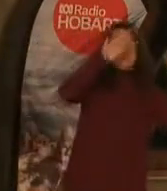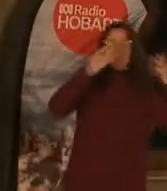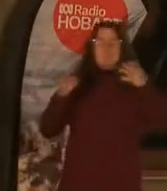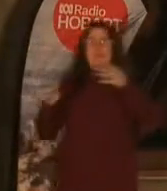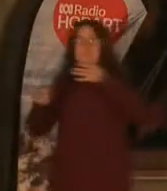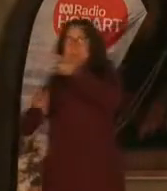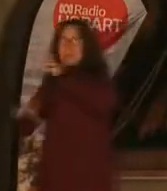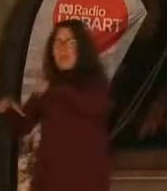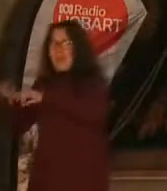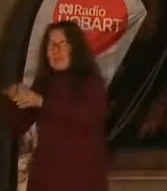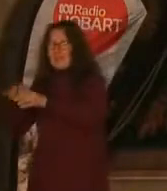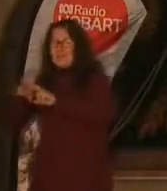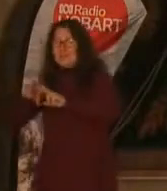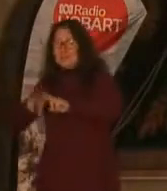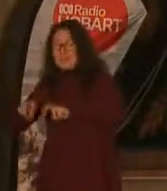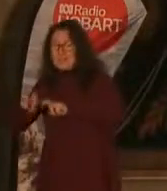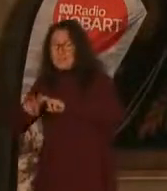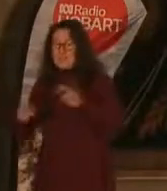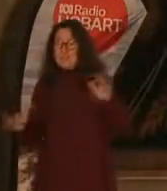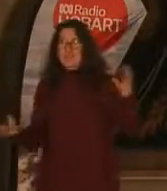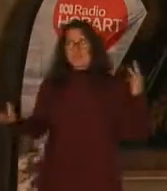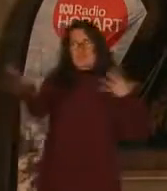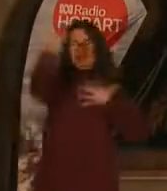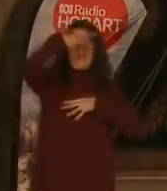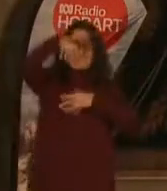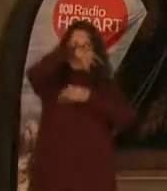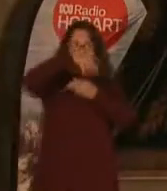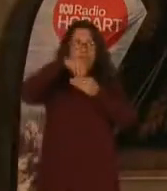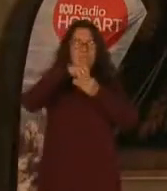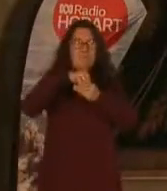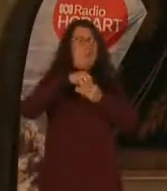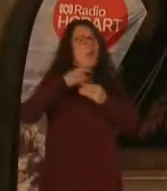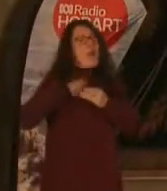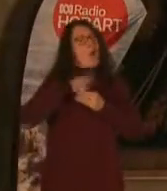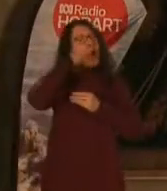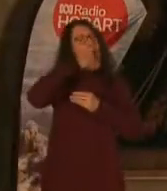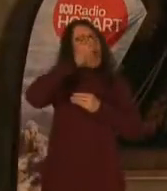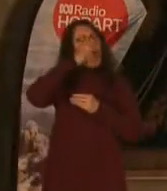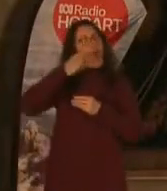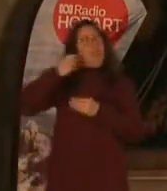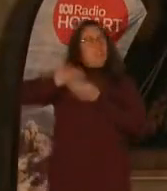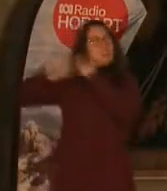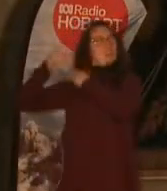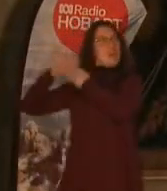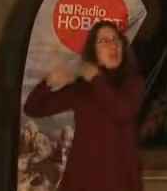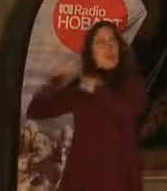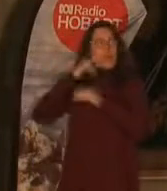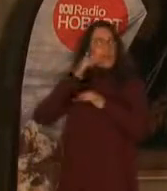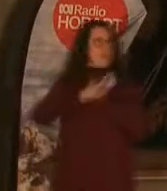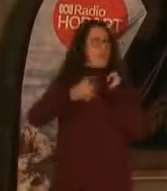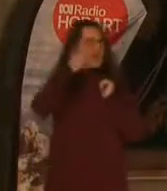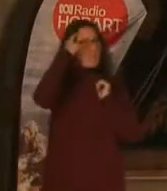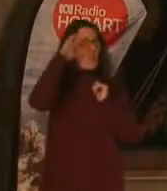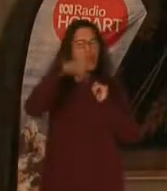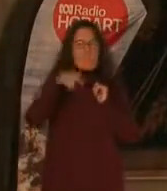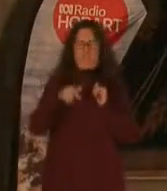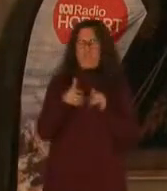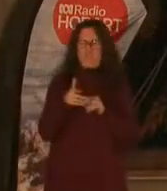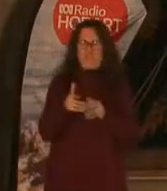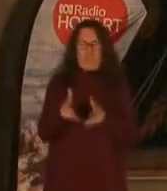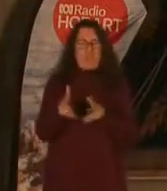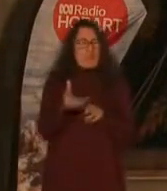our research and our movements. Like our older generation, I'm sure, would never have imagined that we would be speaking our language or just